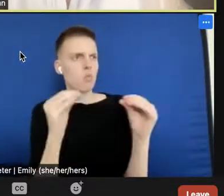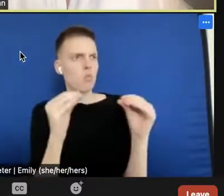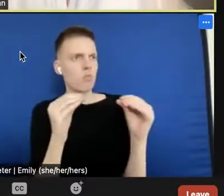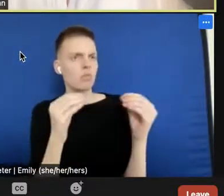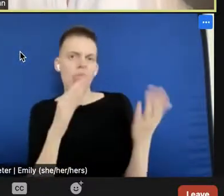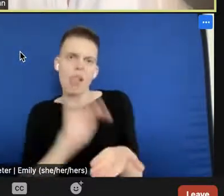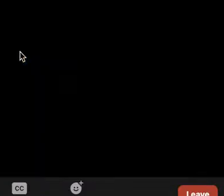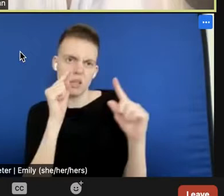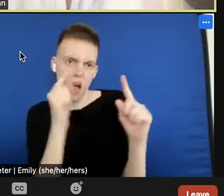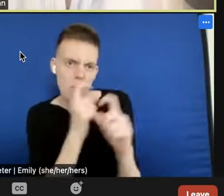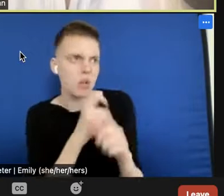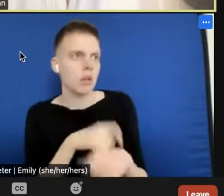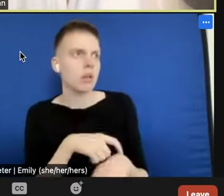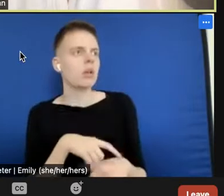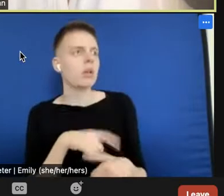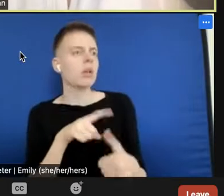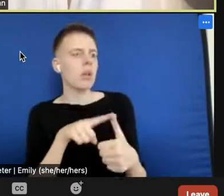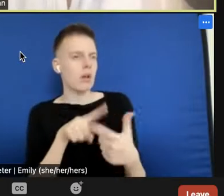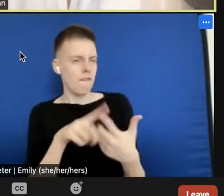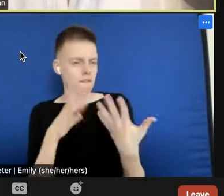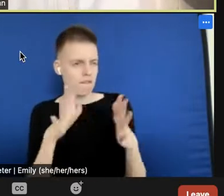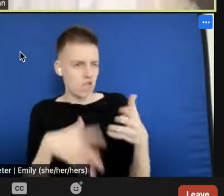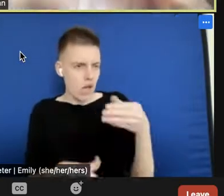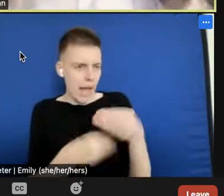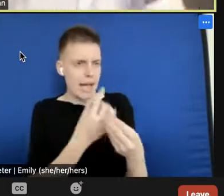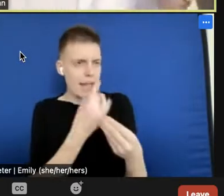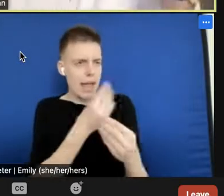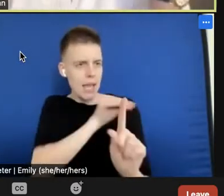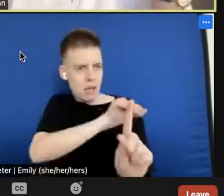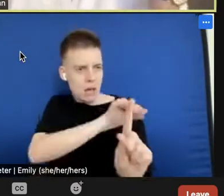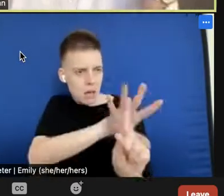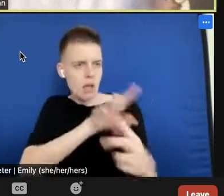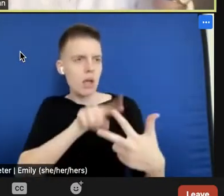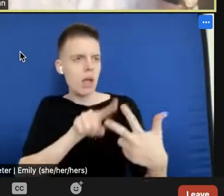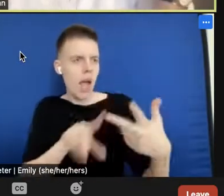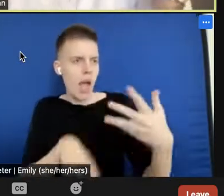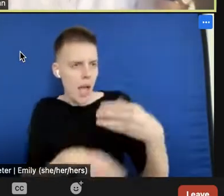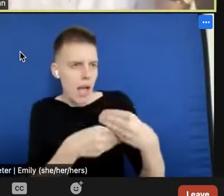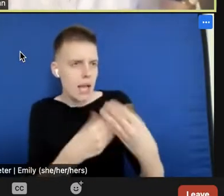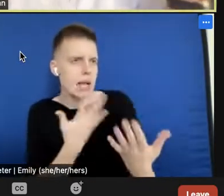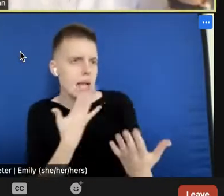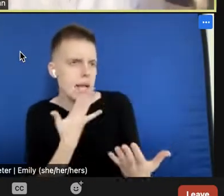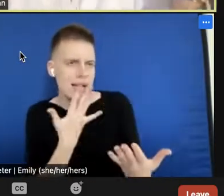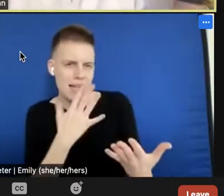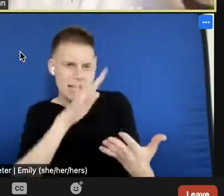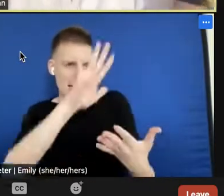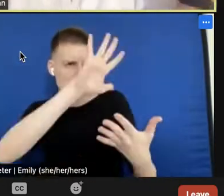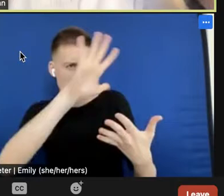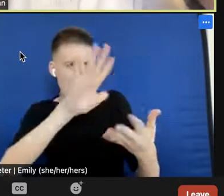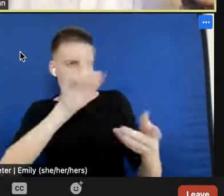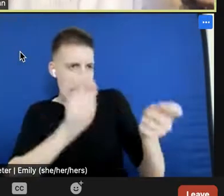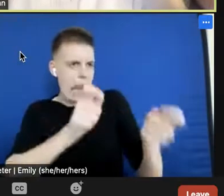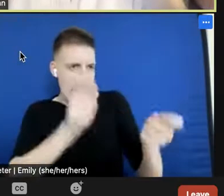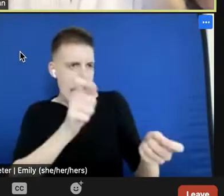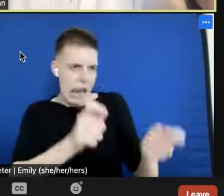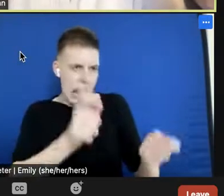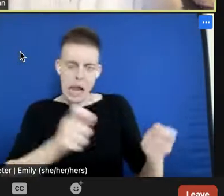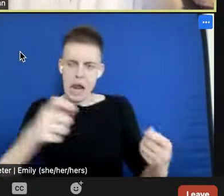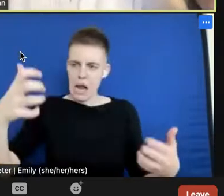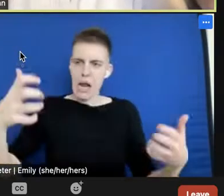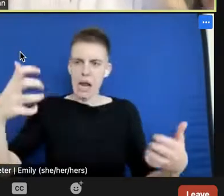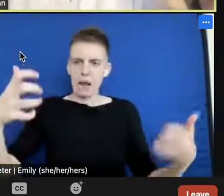2 characteristics. There's light behind it, it's color, but we've forgotten that what we've basically done is taken that same